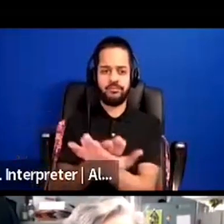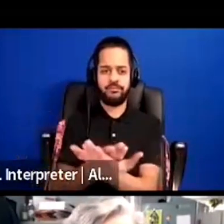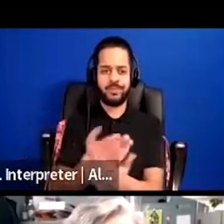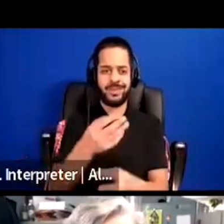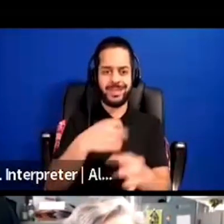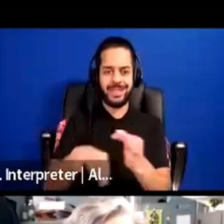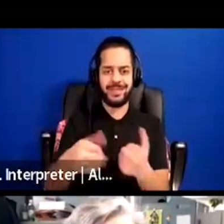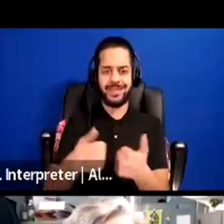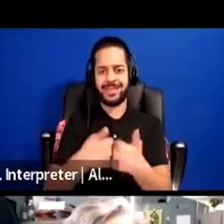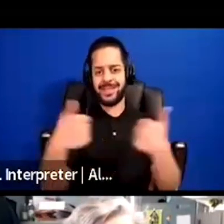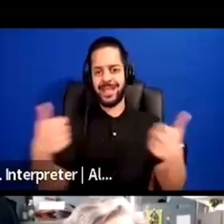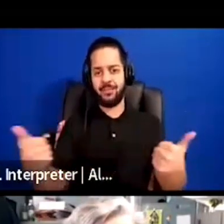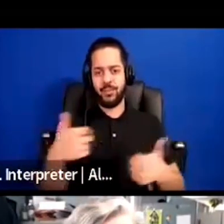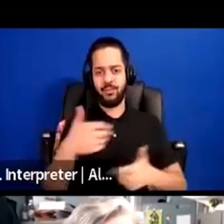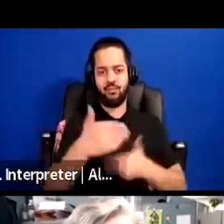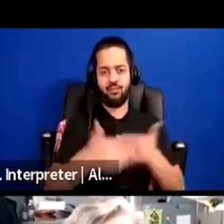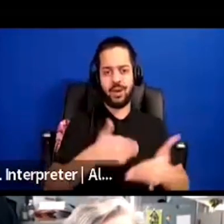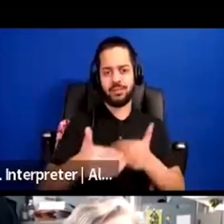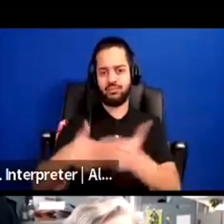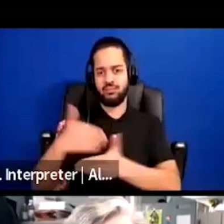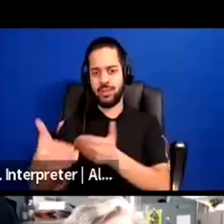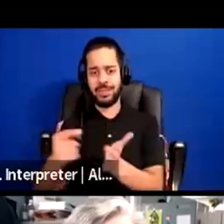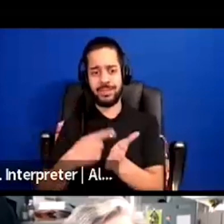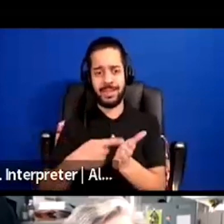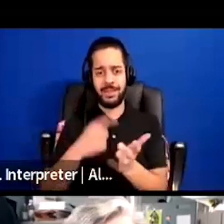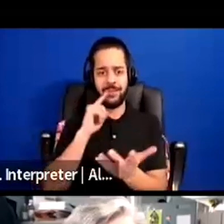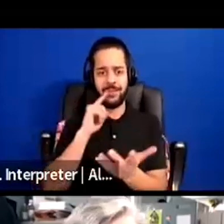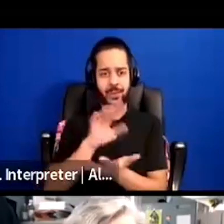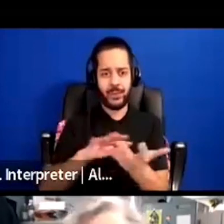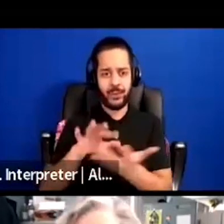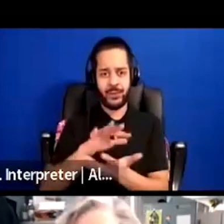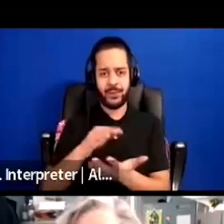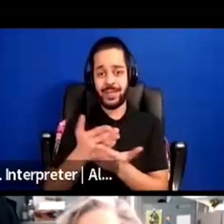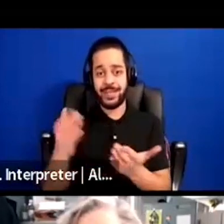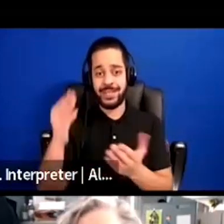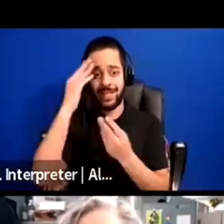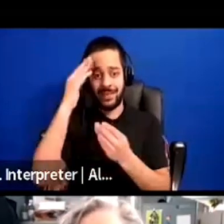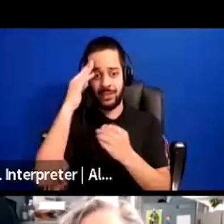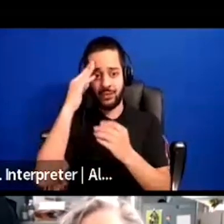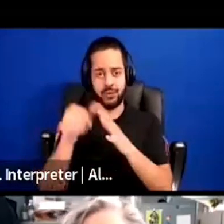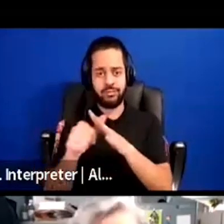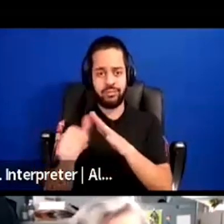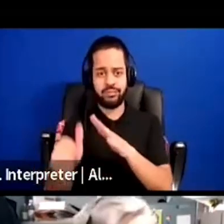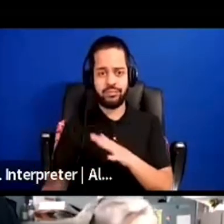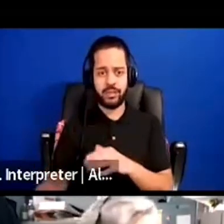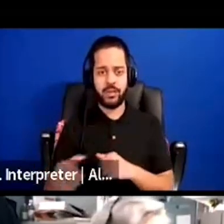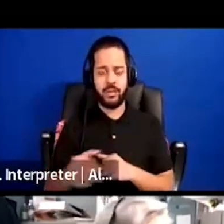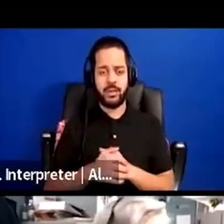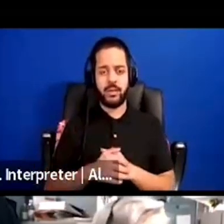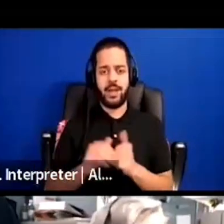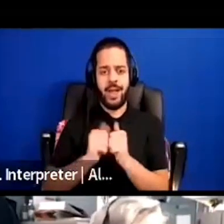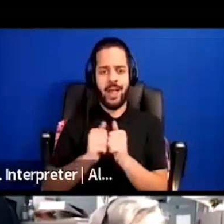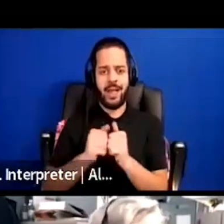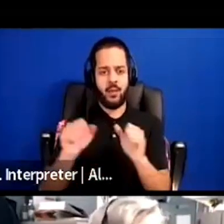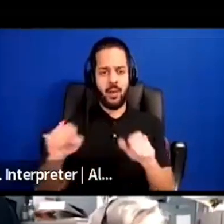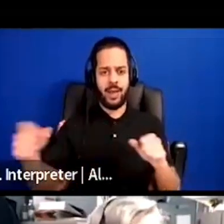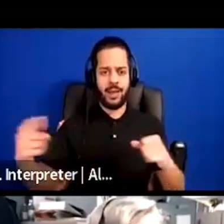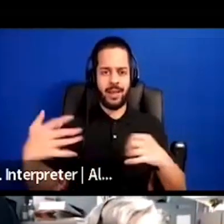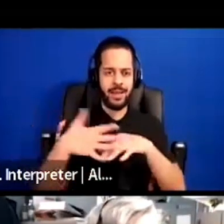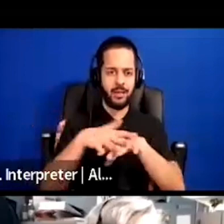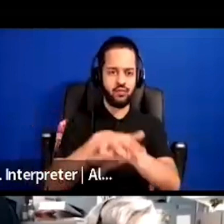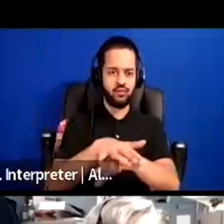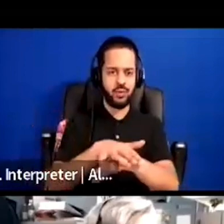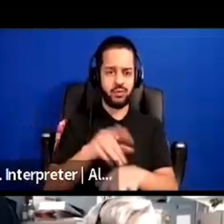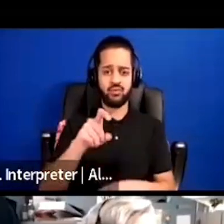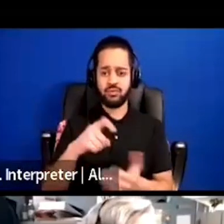happening, and that can be confusing. We can lose things that way. So how can we integrate? We should be meeting regularly,